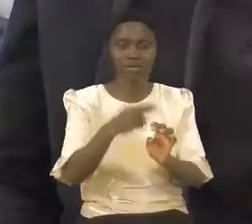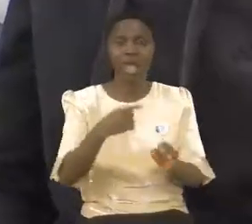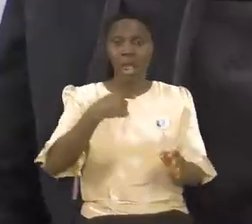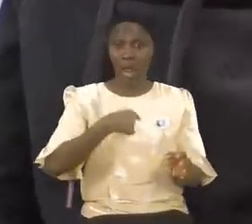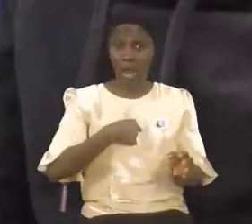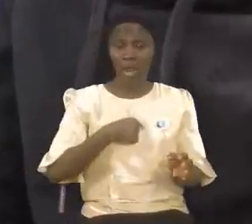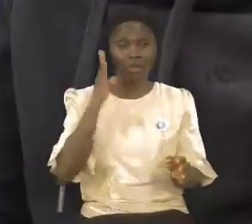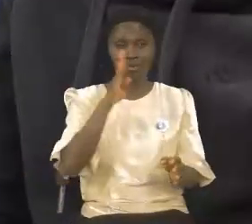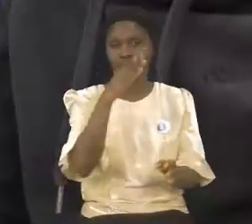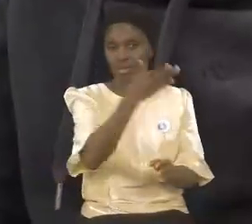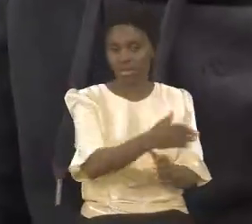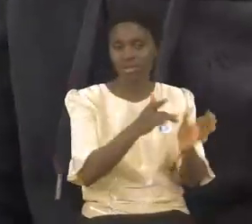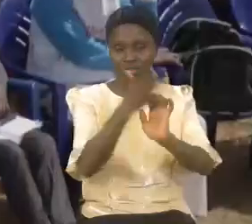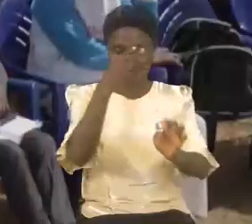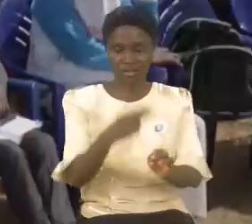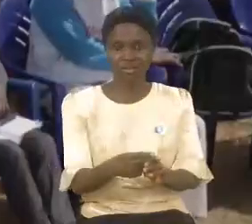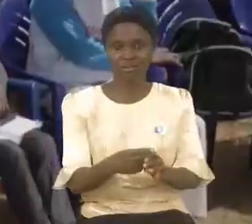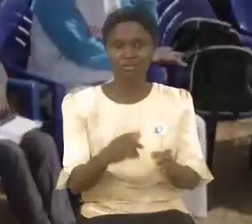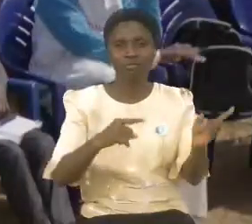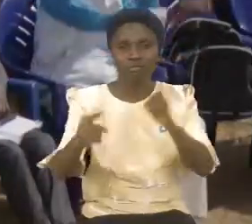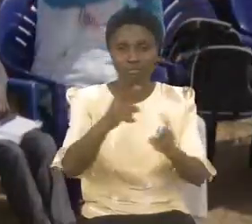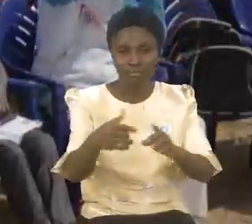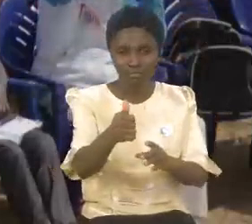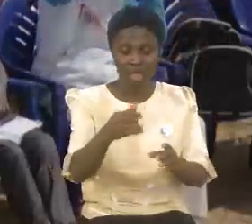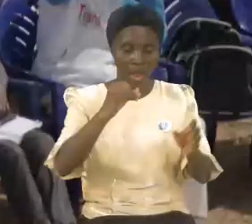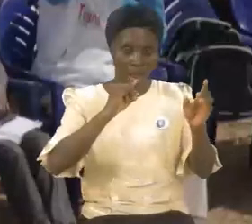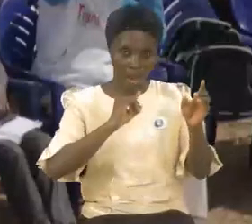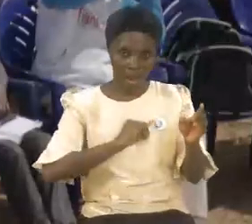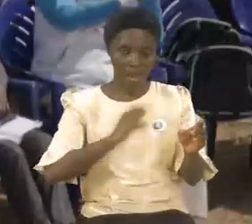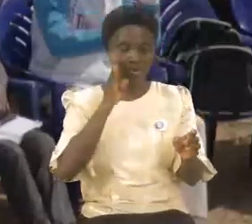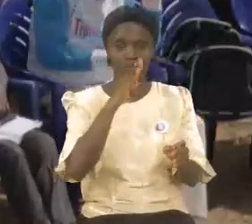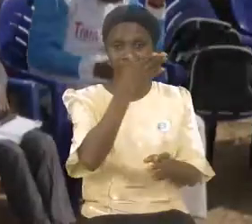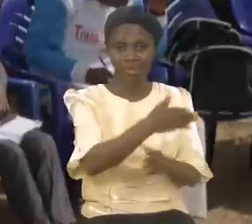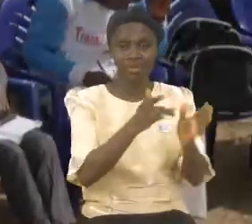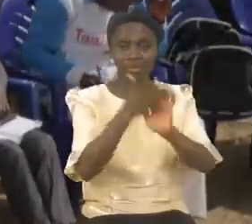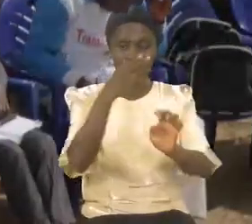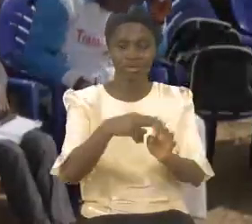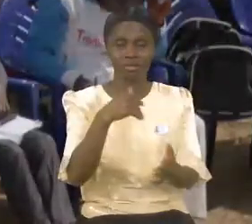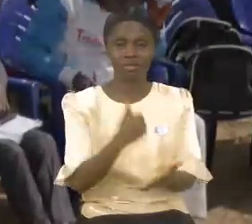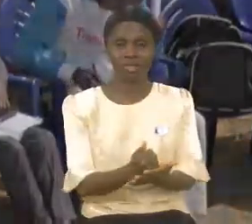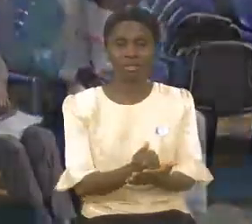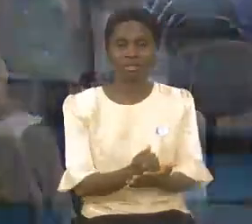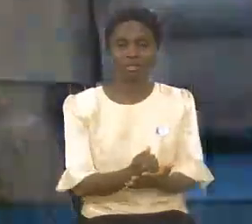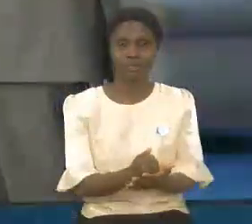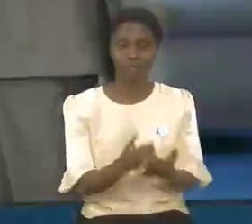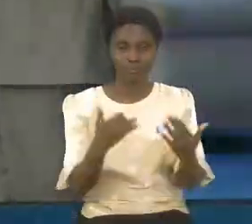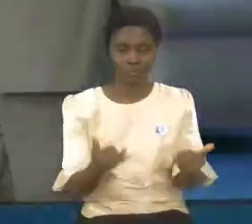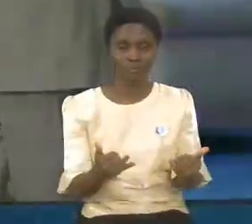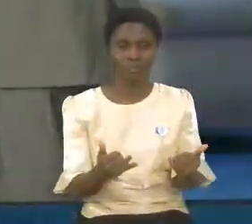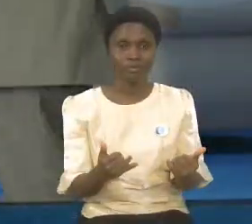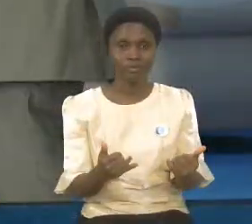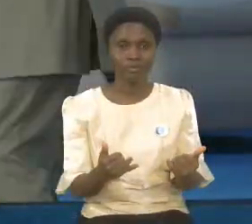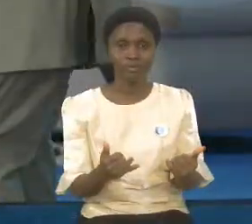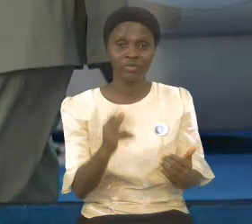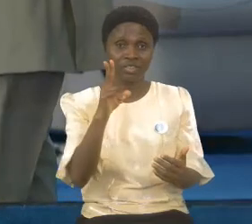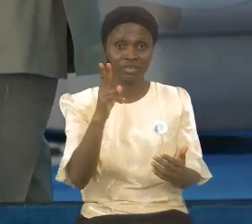there. Say it for yourself. We're looking at this, the termination of the times of the Gentiles. Three